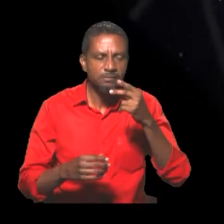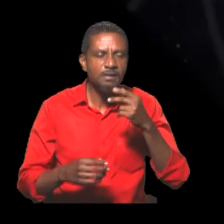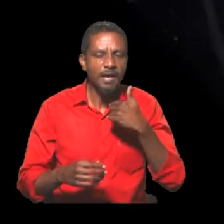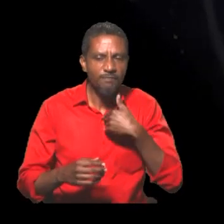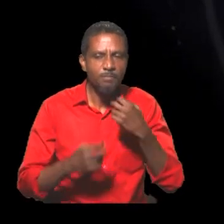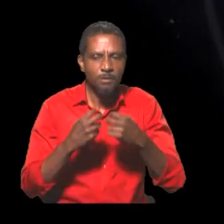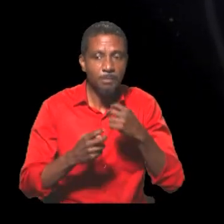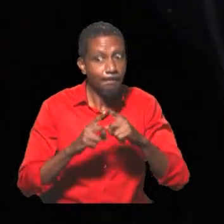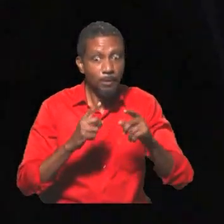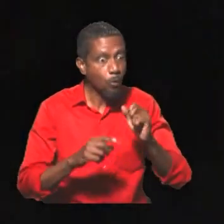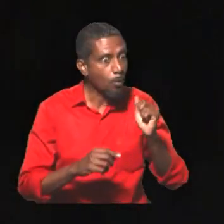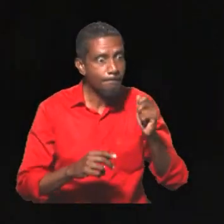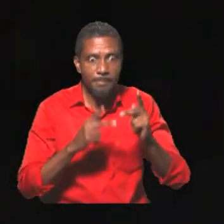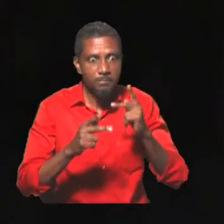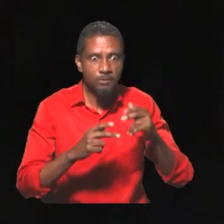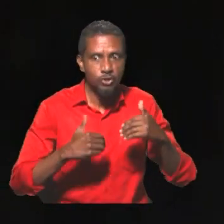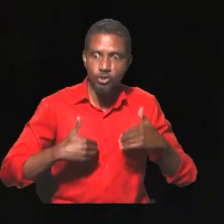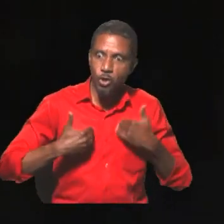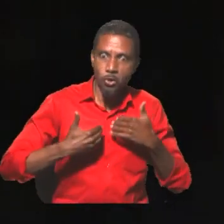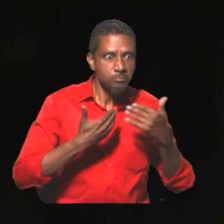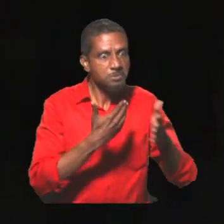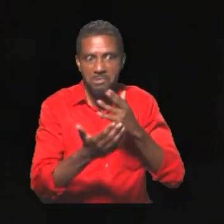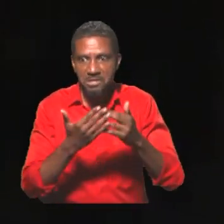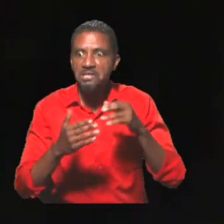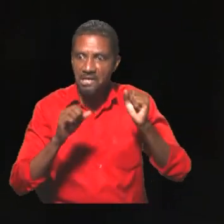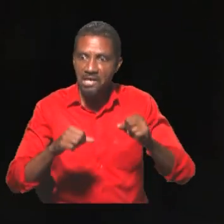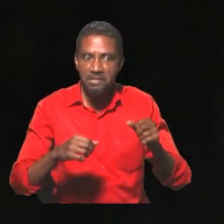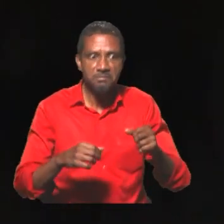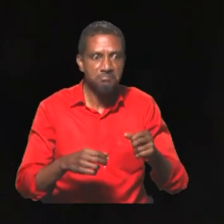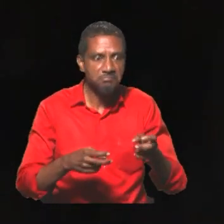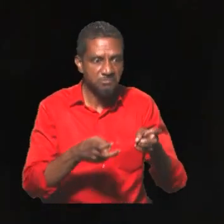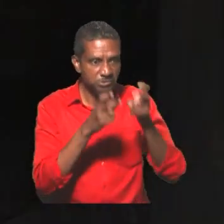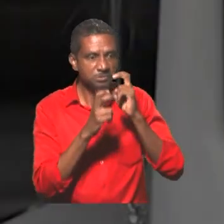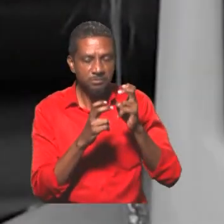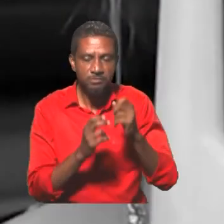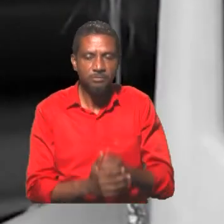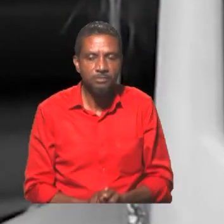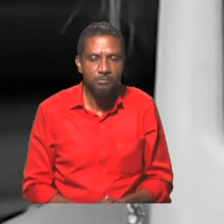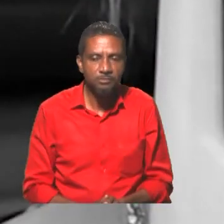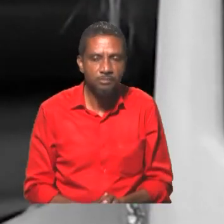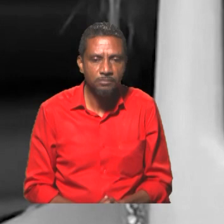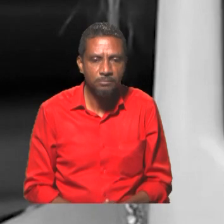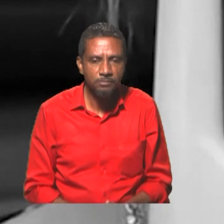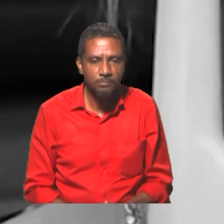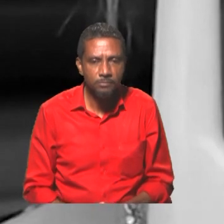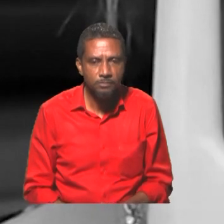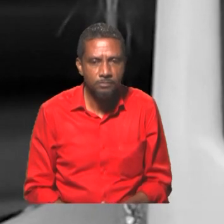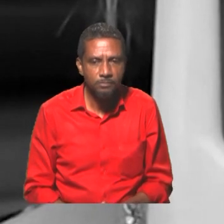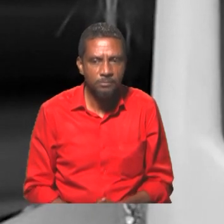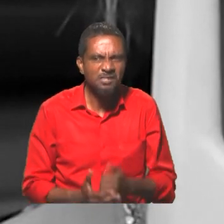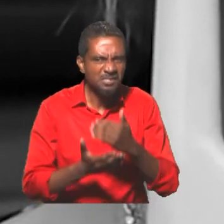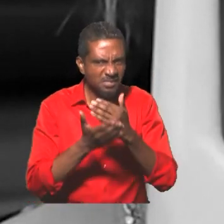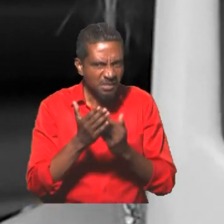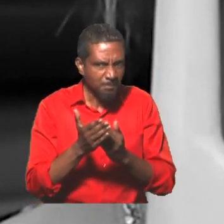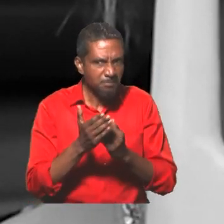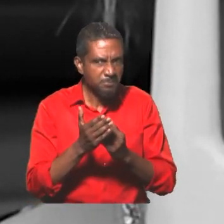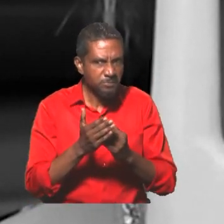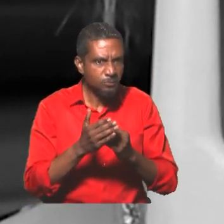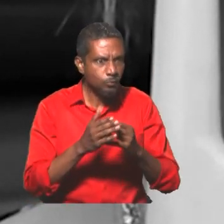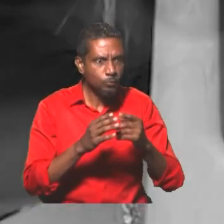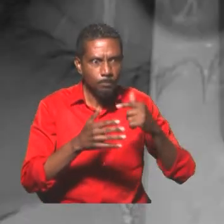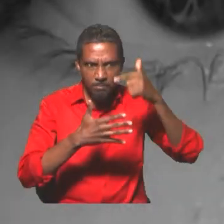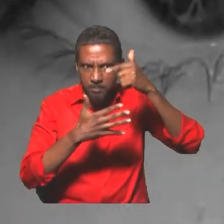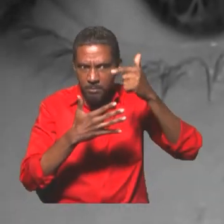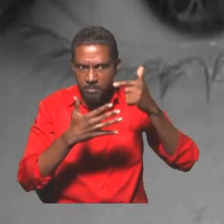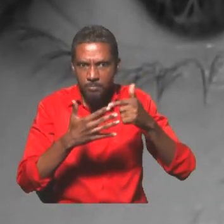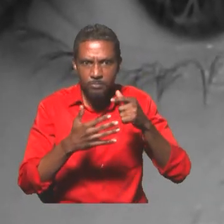ages. Optometrist Josiah Ambrose says even though the disease is asymptomatic, there are some signs and symptoms to look out